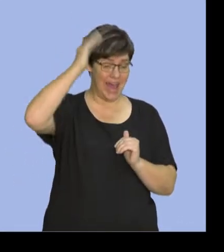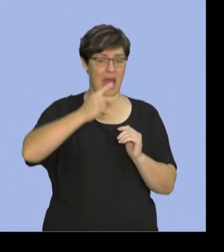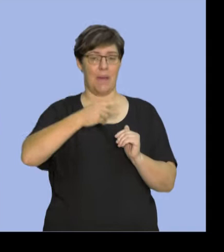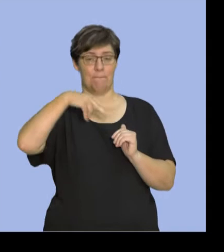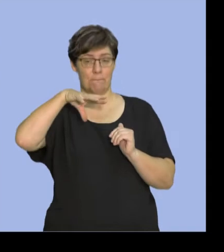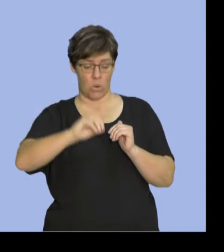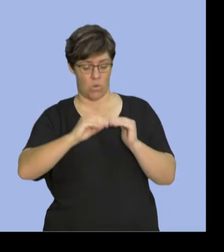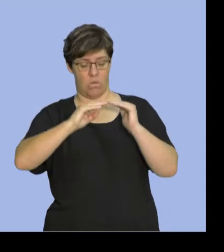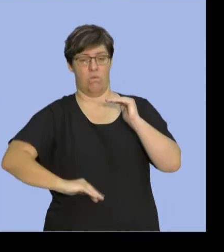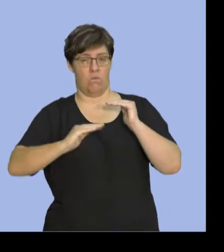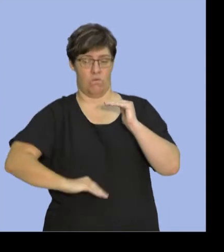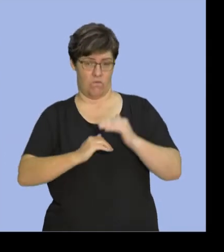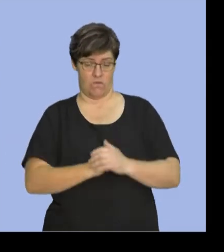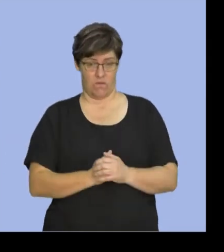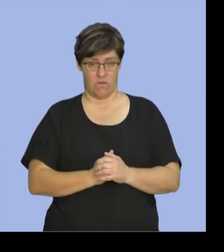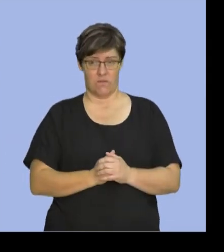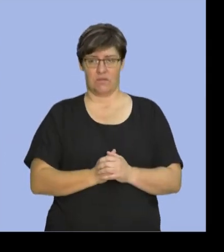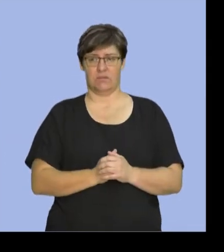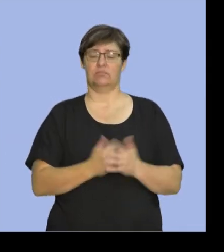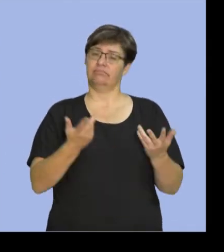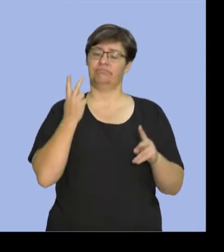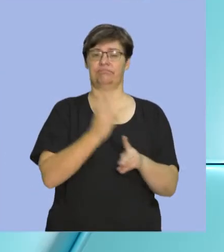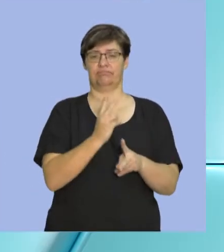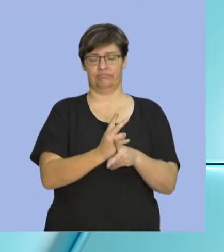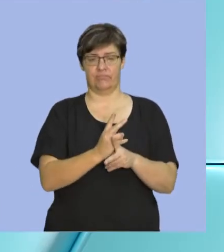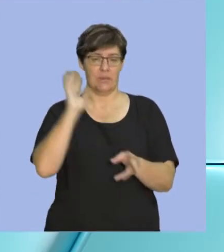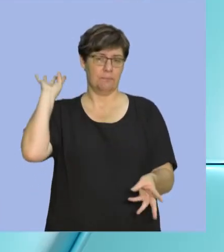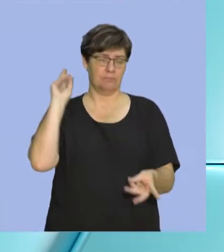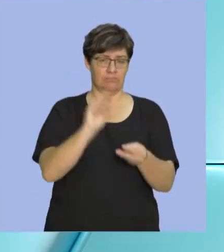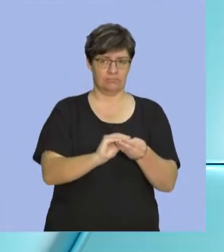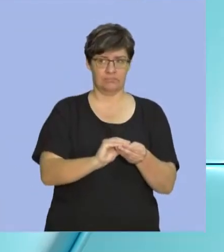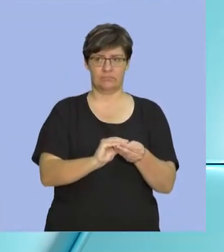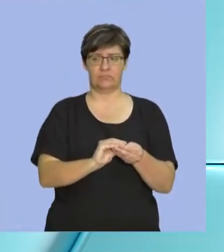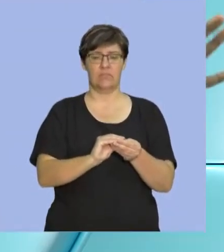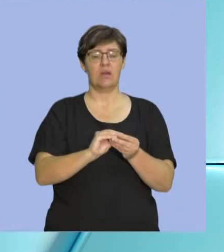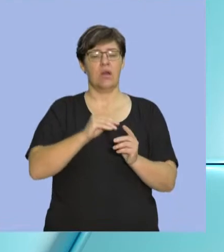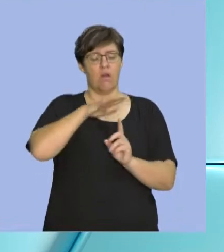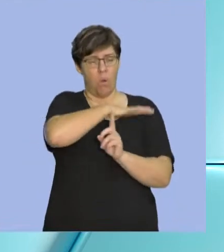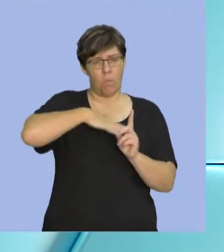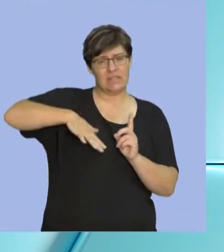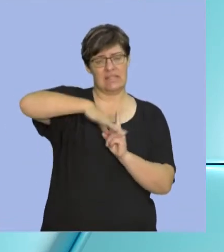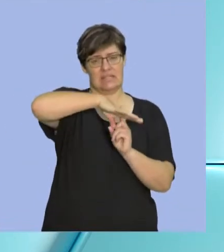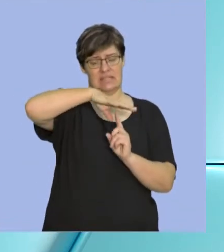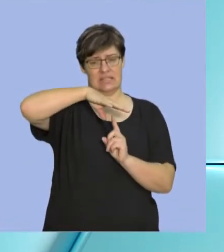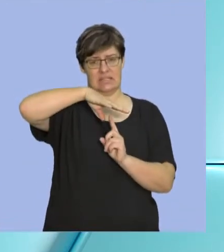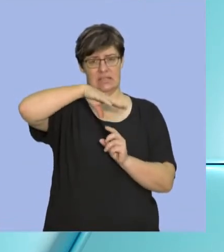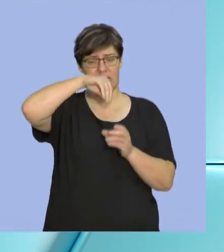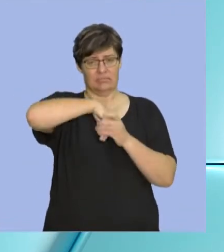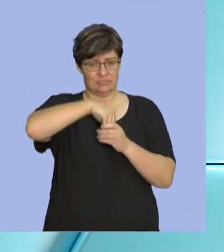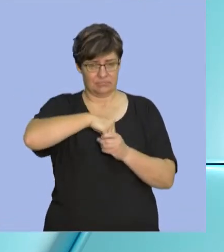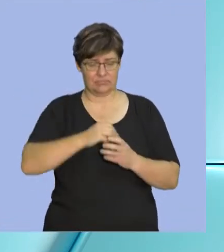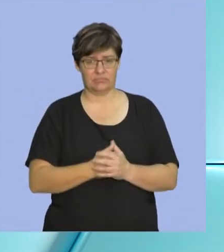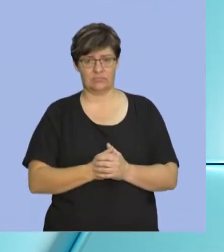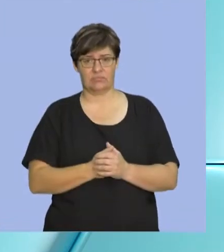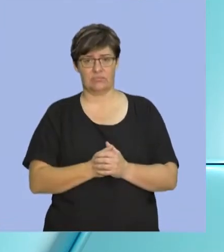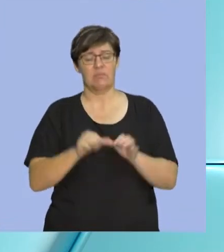temperatures. Cool. So again, a recap of what homeostasis is, and as I mentioned this in our previous lessons,